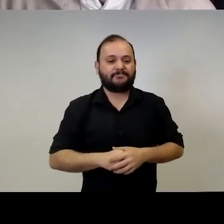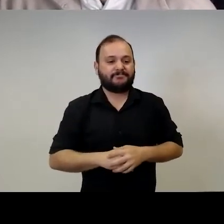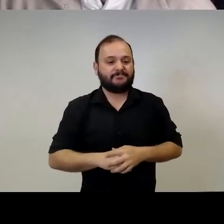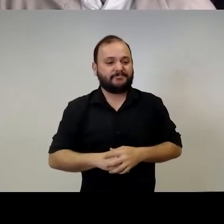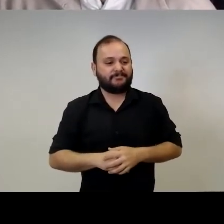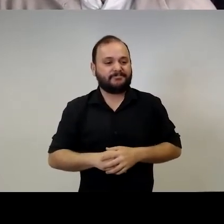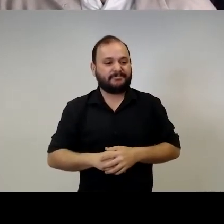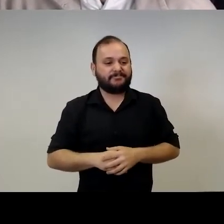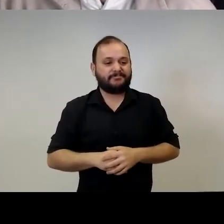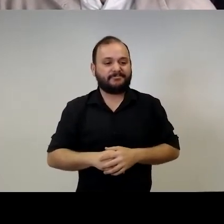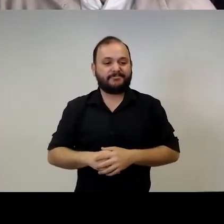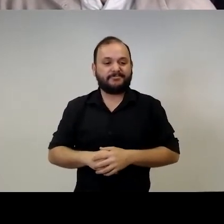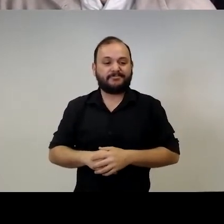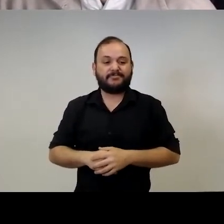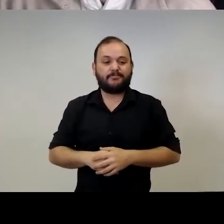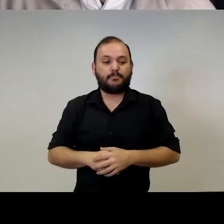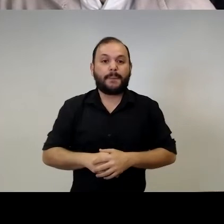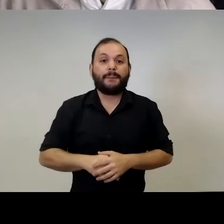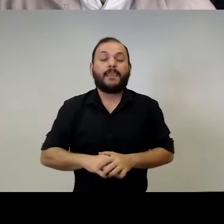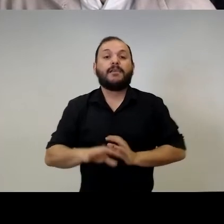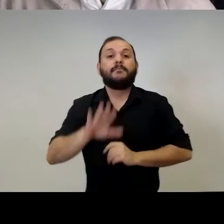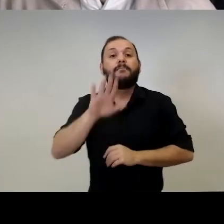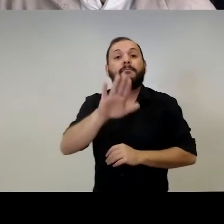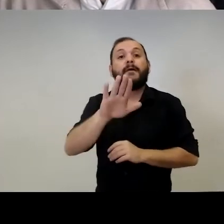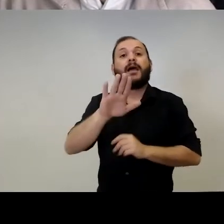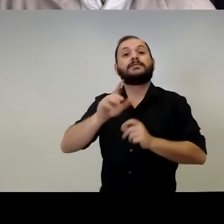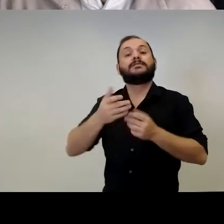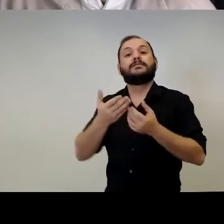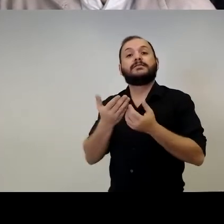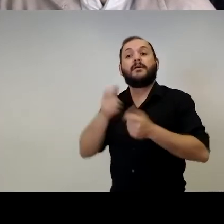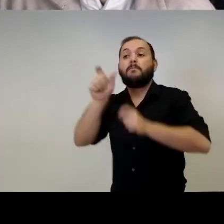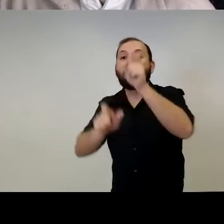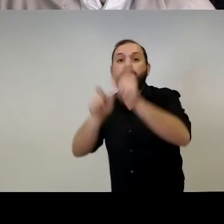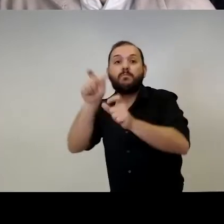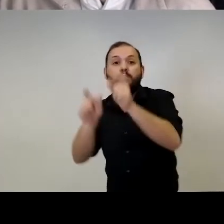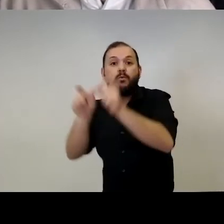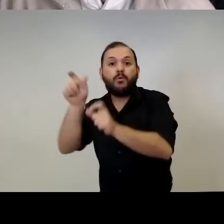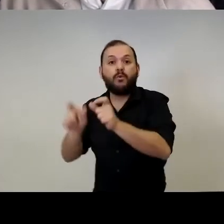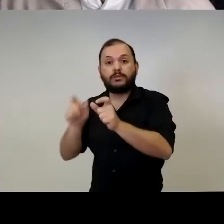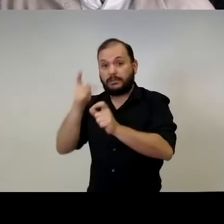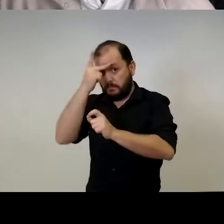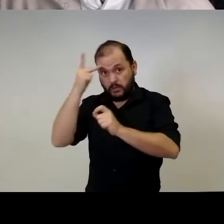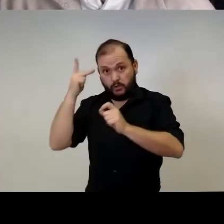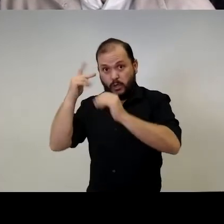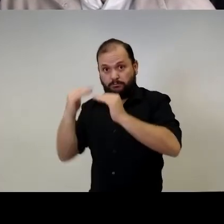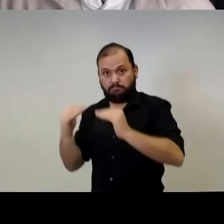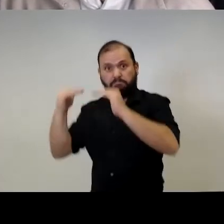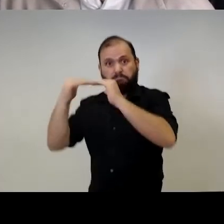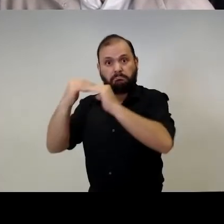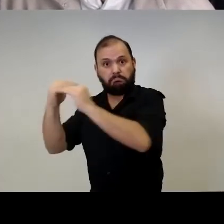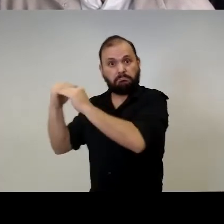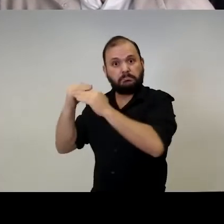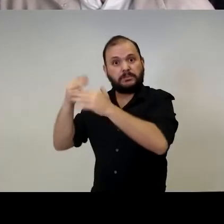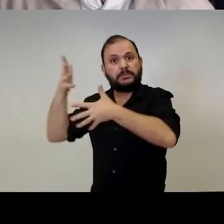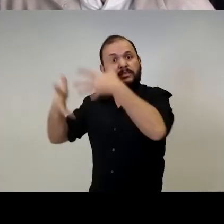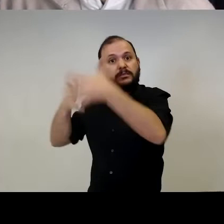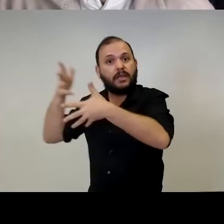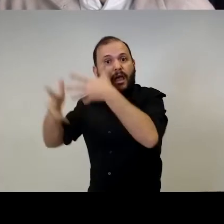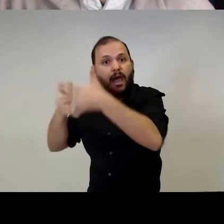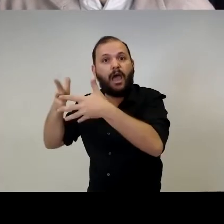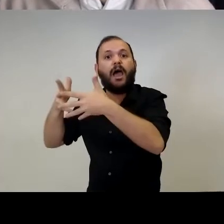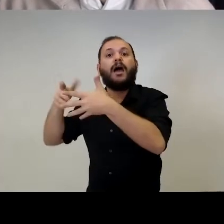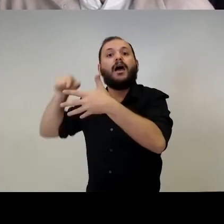many non-standard signers of sign language are found, I think, in every sign